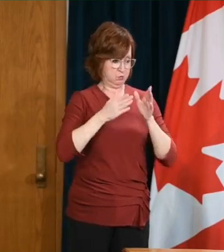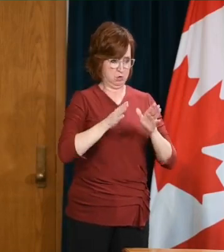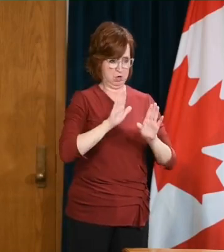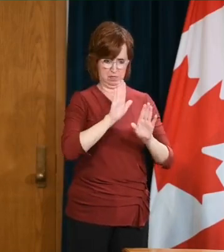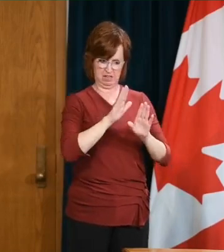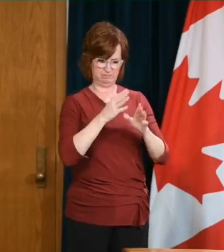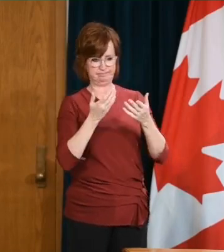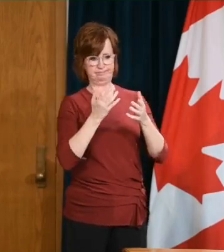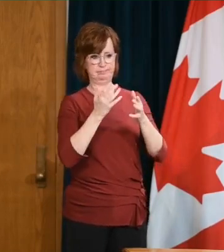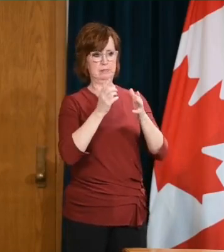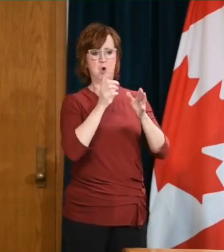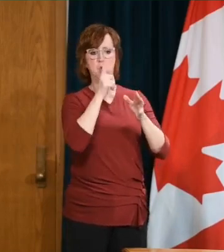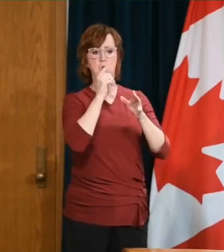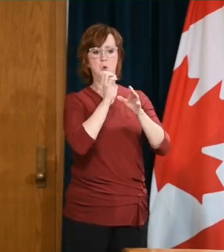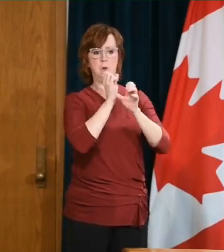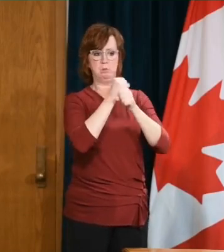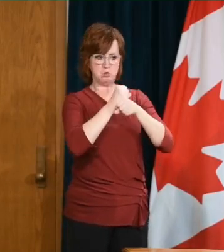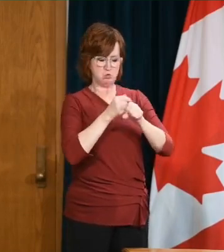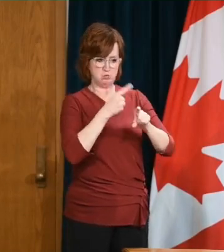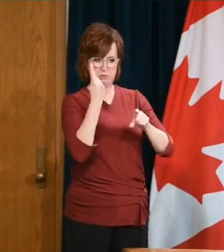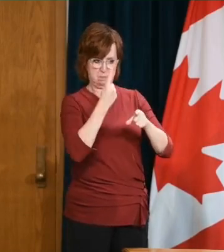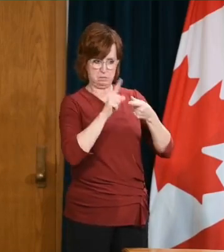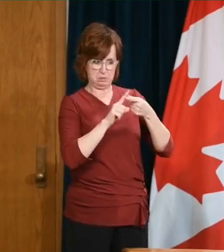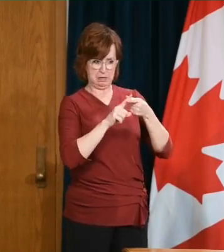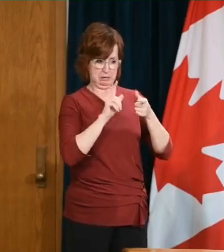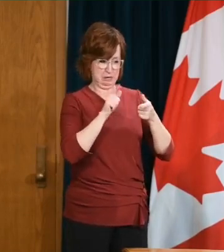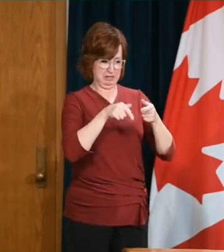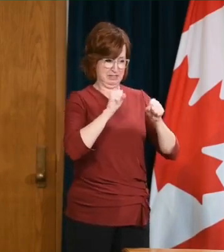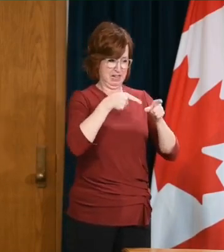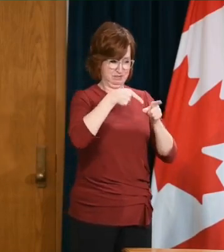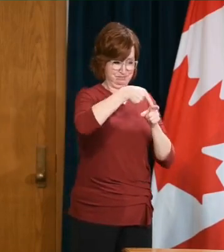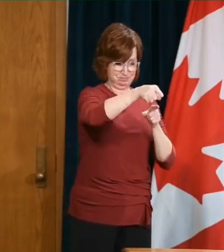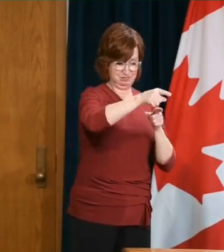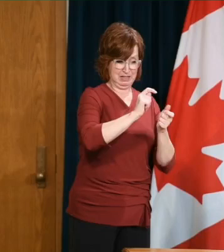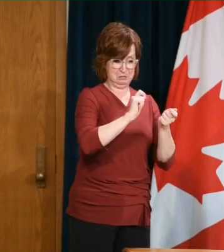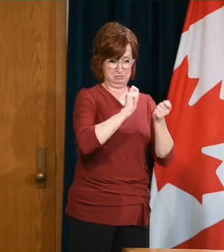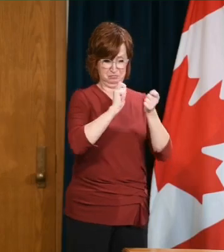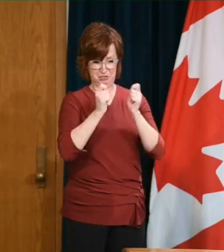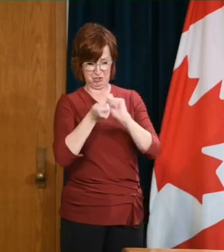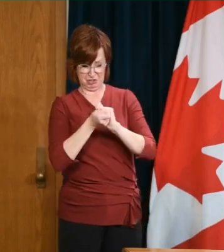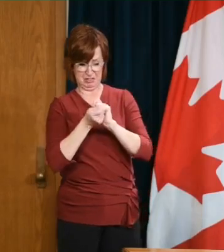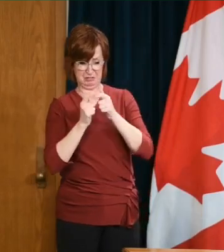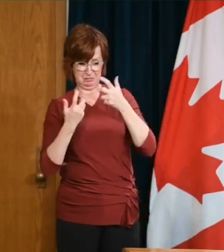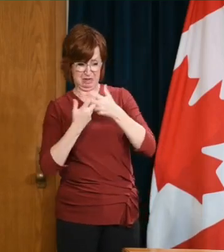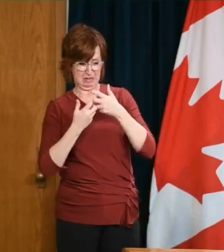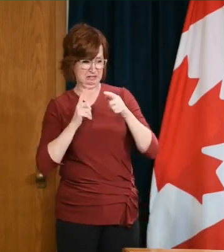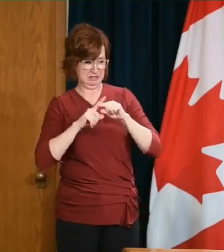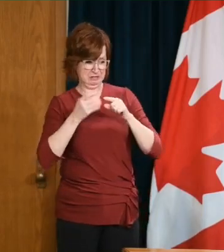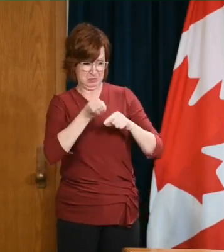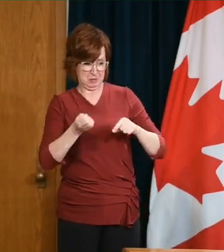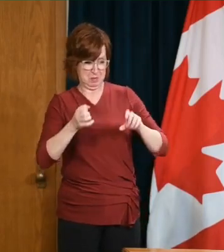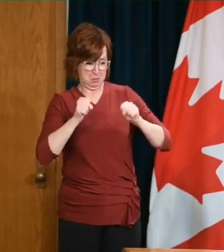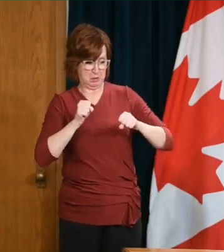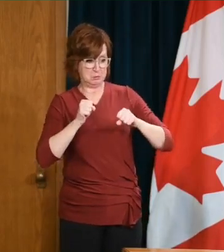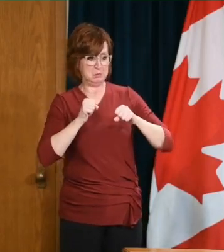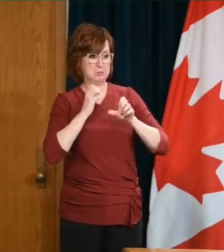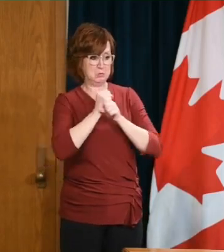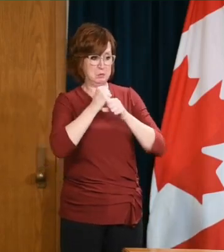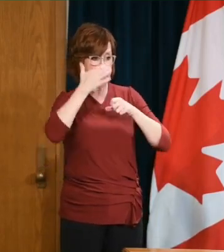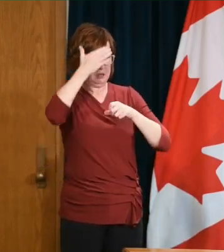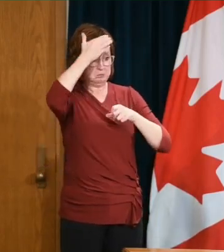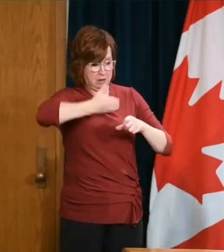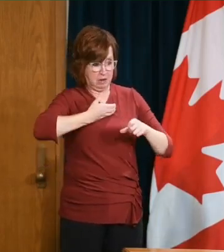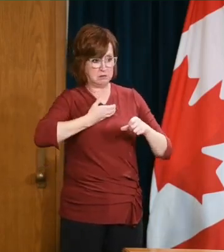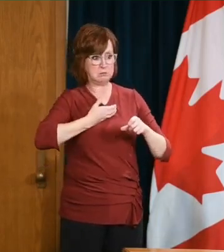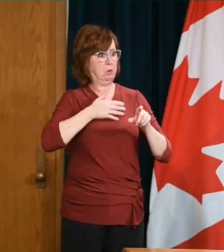manufacturing lines, if you will, to produce some of these products. And we are encouraged by that conversation and the individuals that are